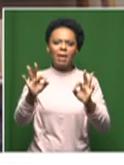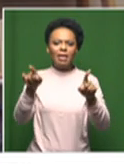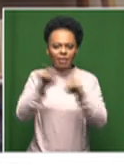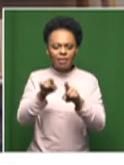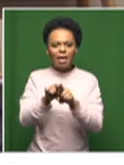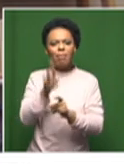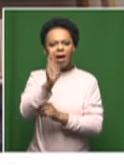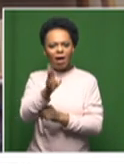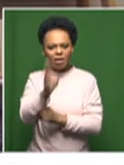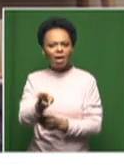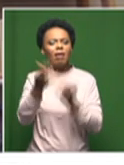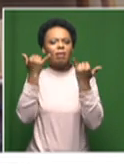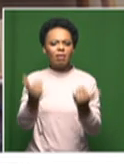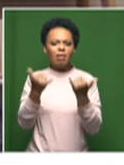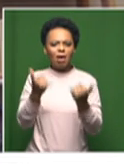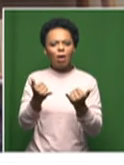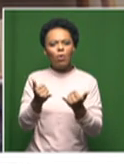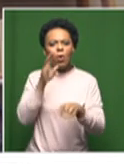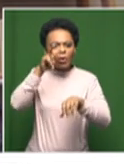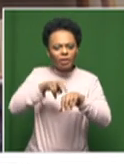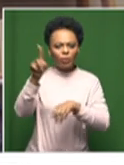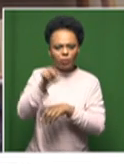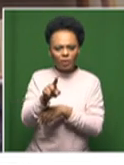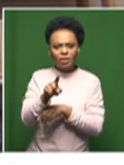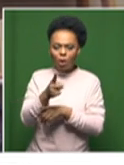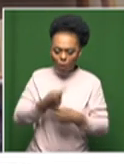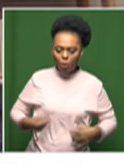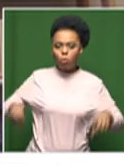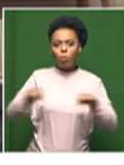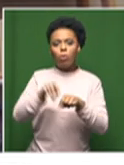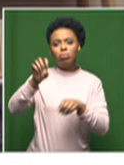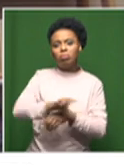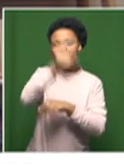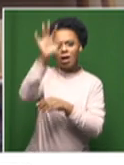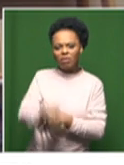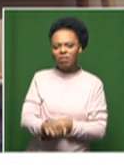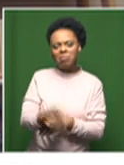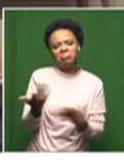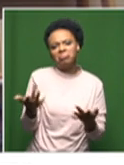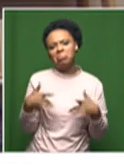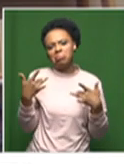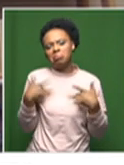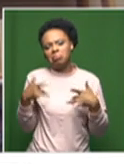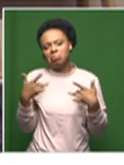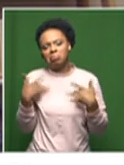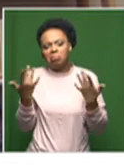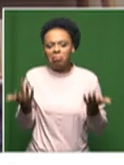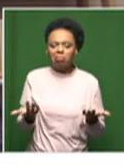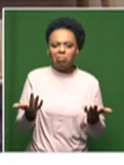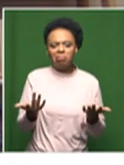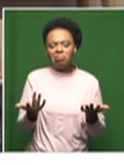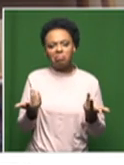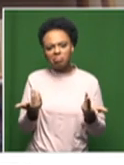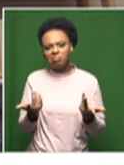not sufficiently stepped in ourselves. But I do think that a lot of South Africans are surviving against incredible odds. So I do